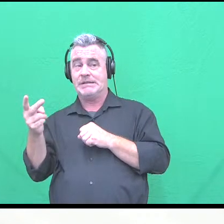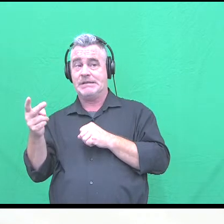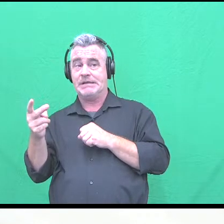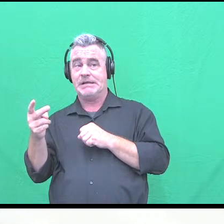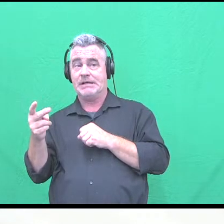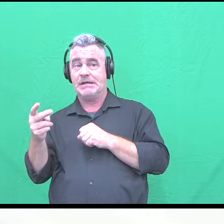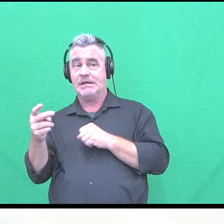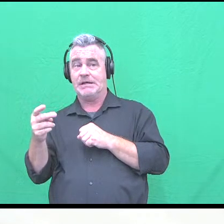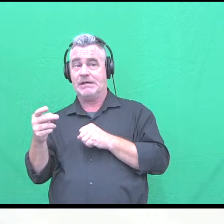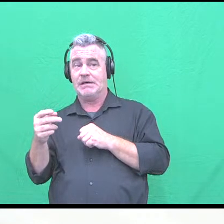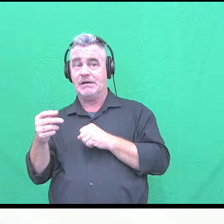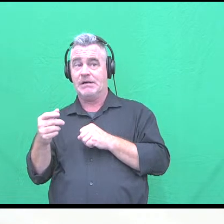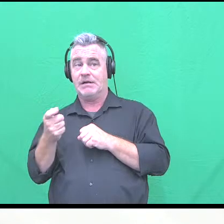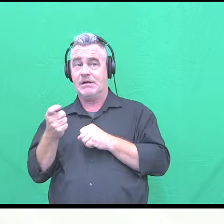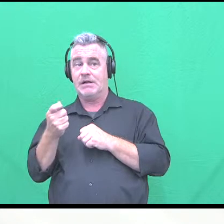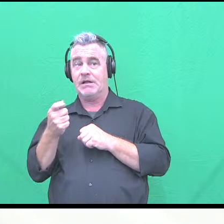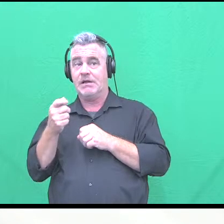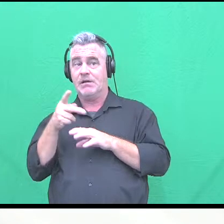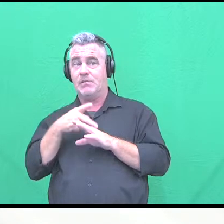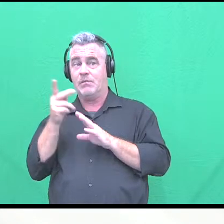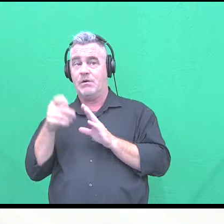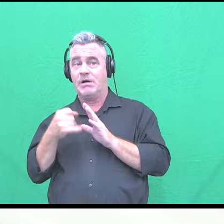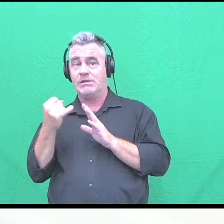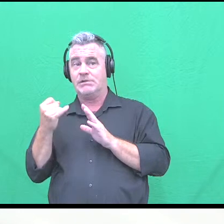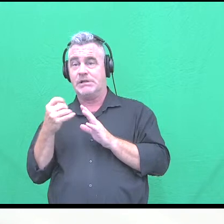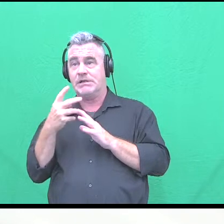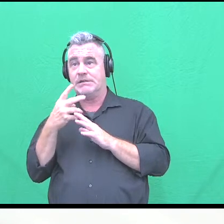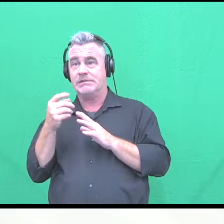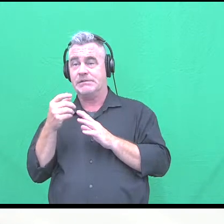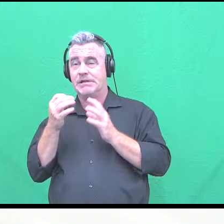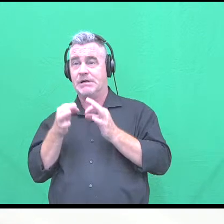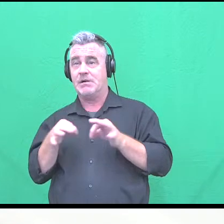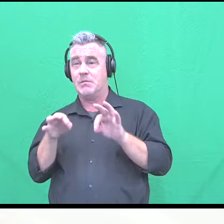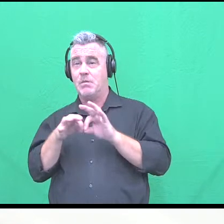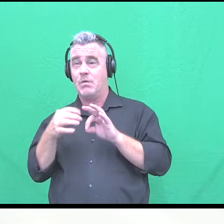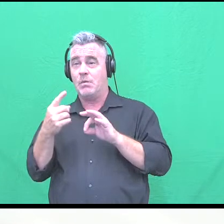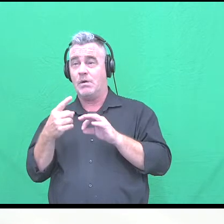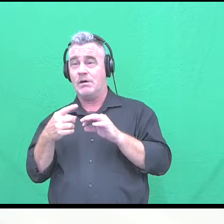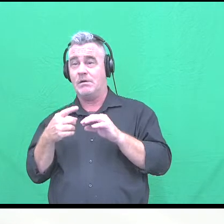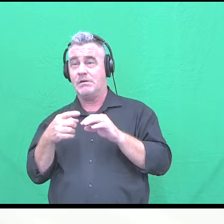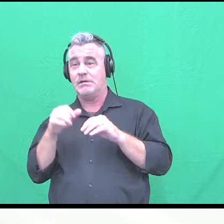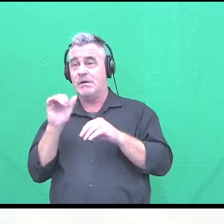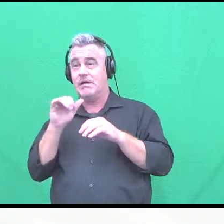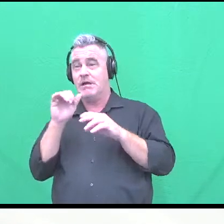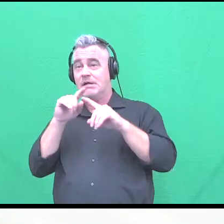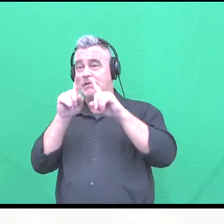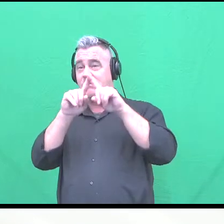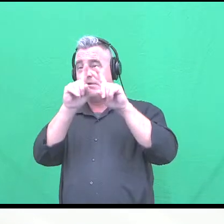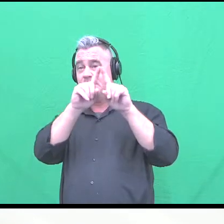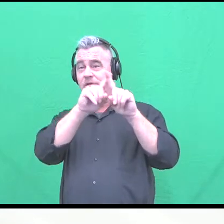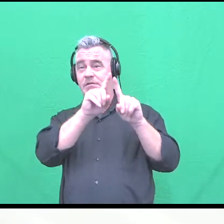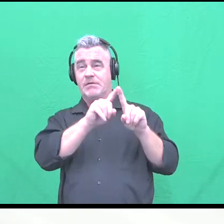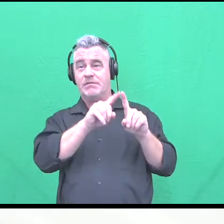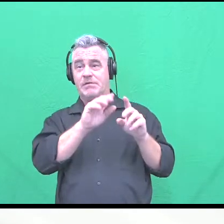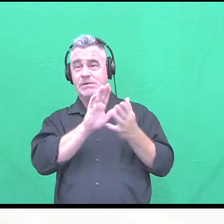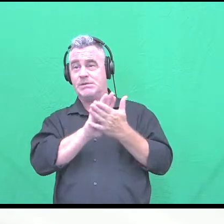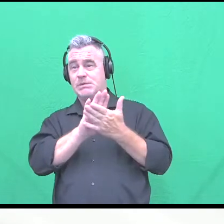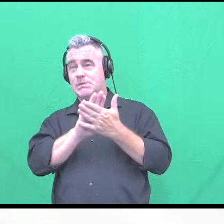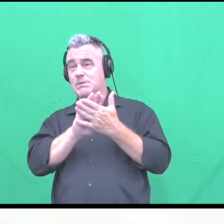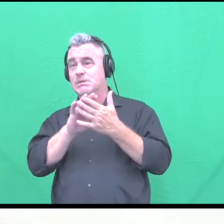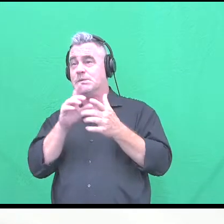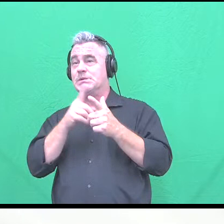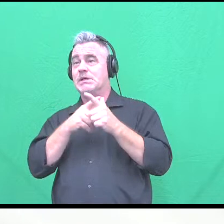small projects were around our marquee projects at all of those different schools, and then the